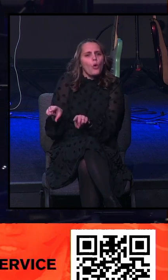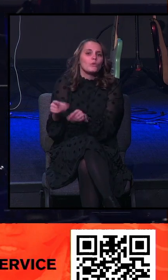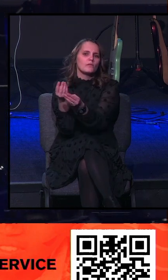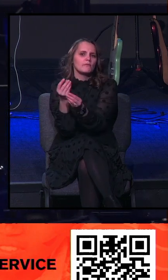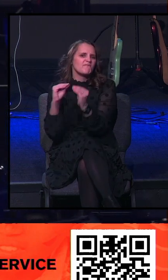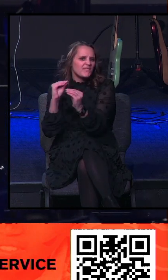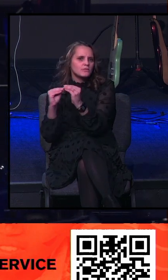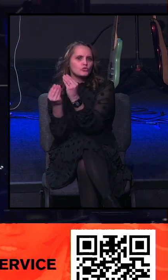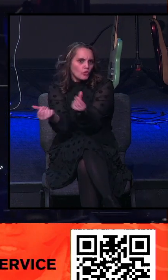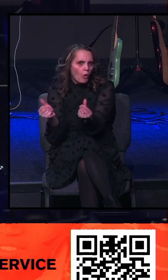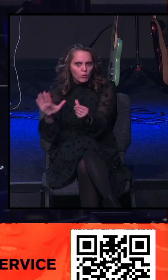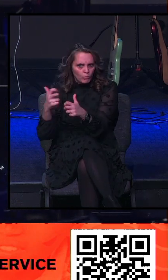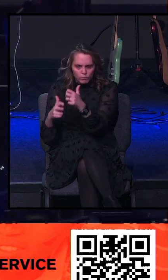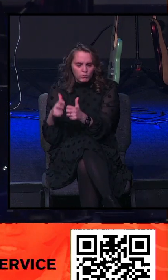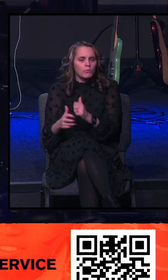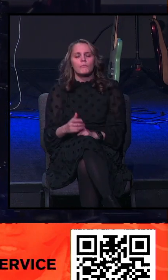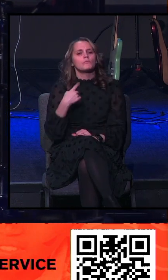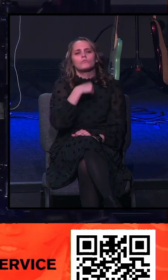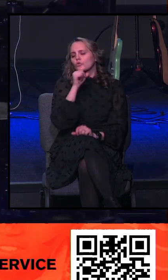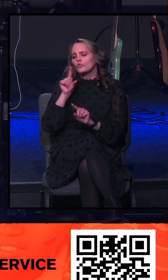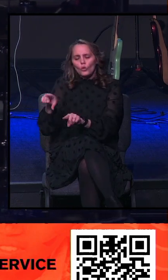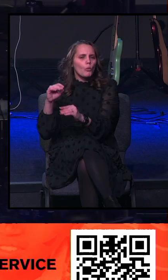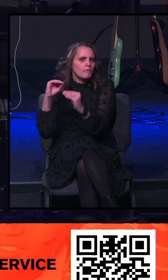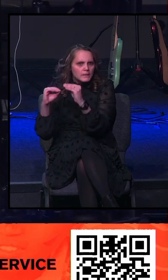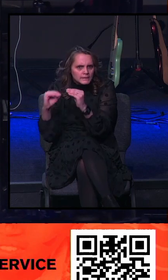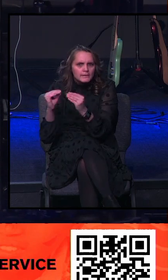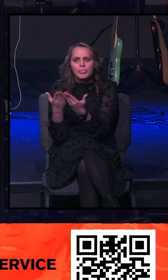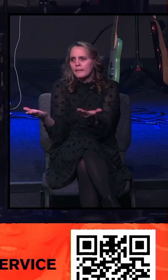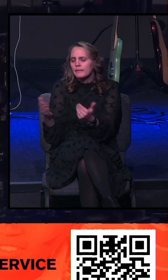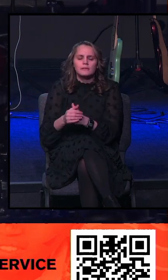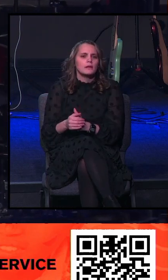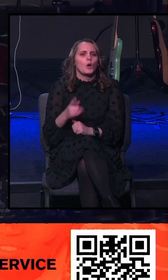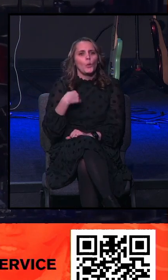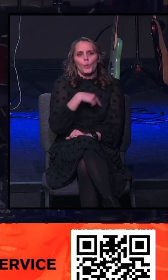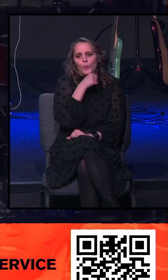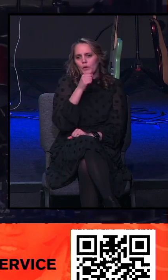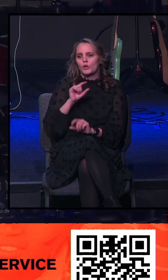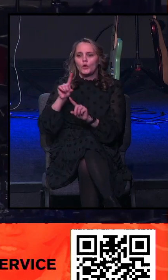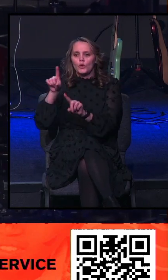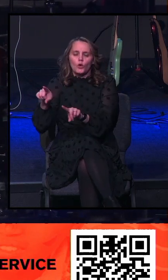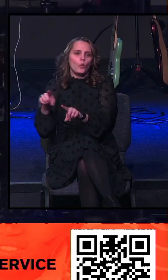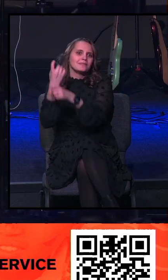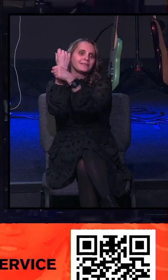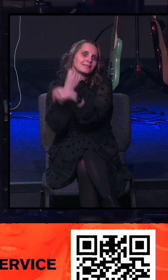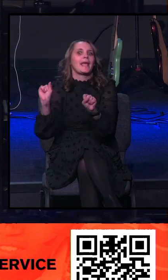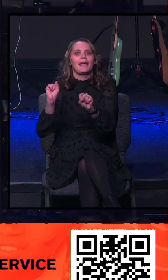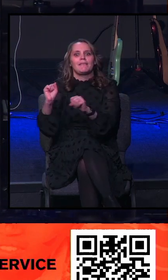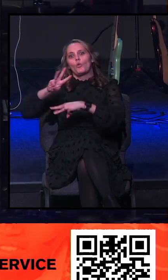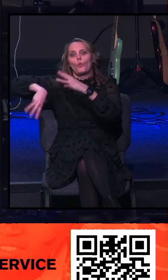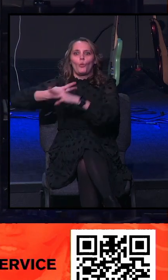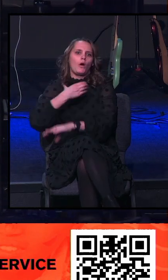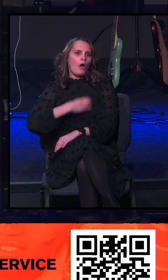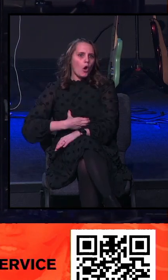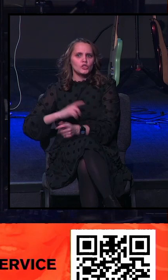their problems. We don't go there to fix things, or we don't go there to, like, eradicate world hunger or poverty or change the